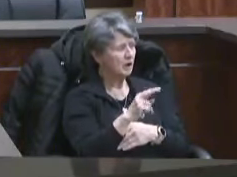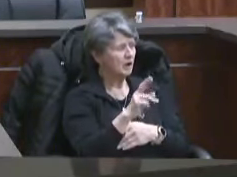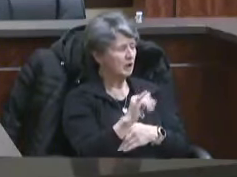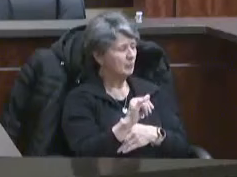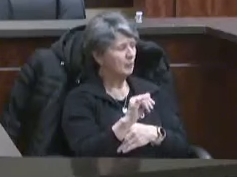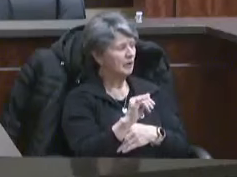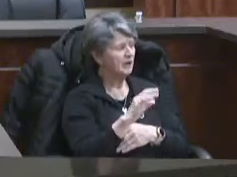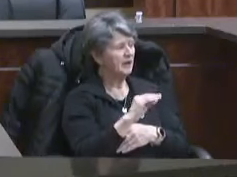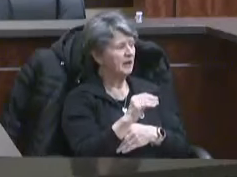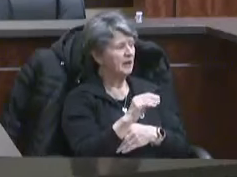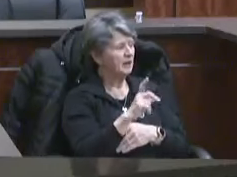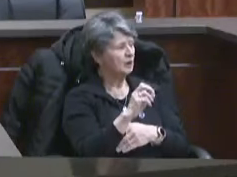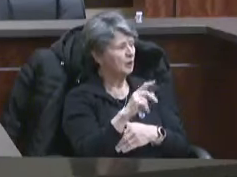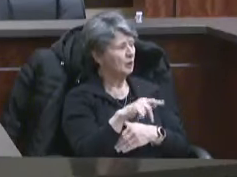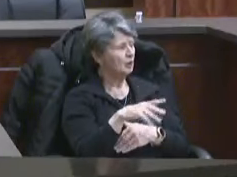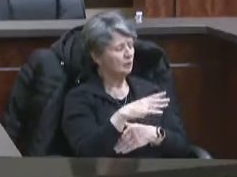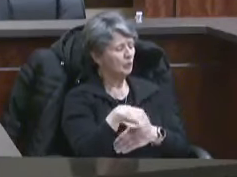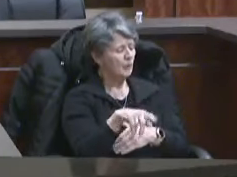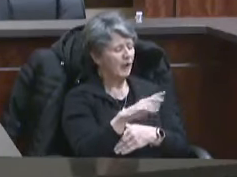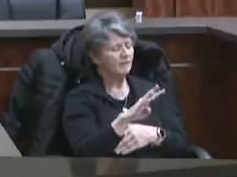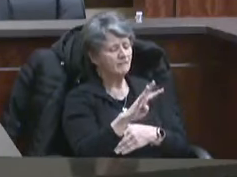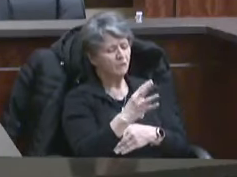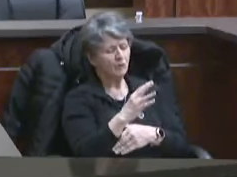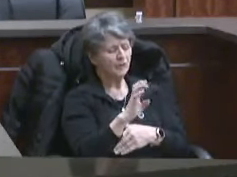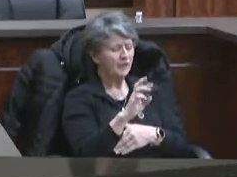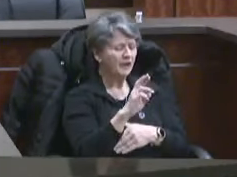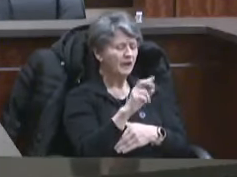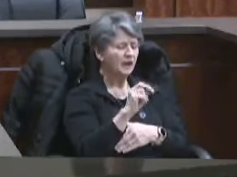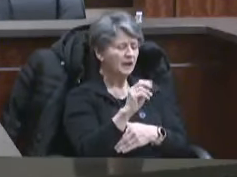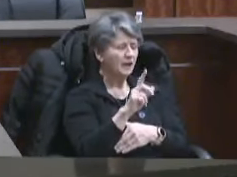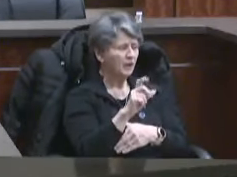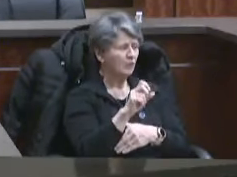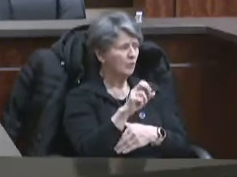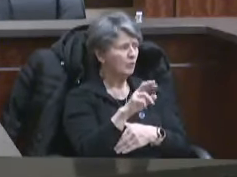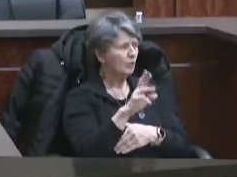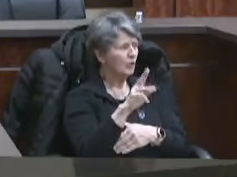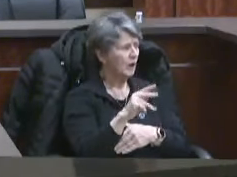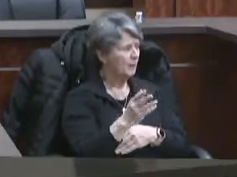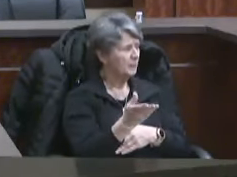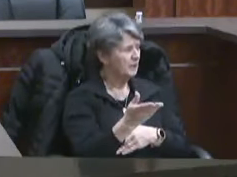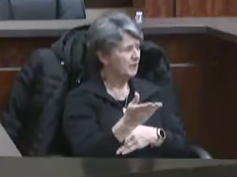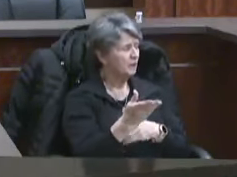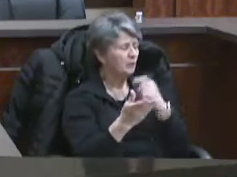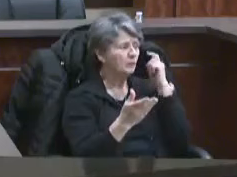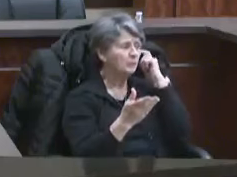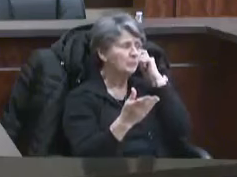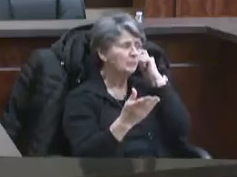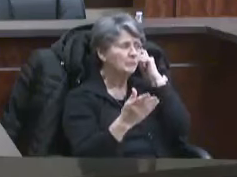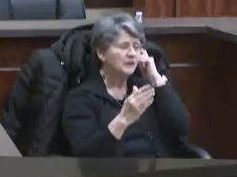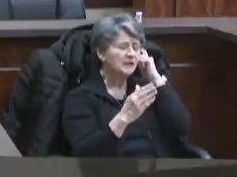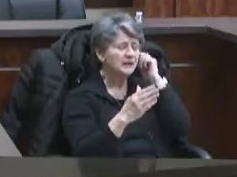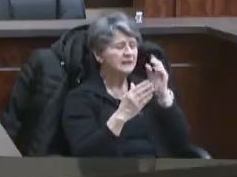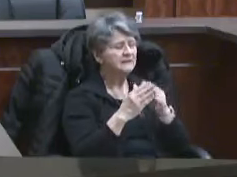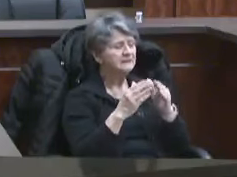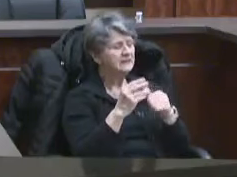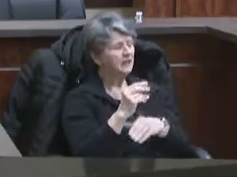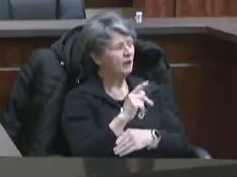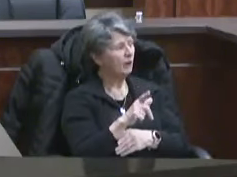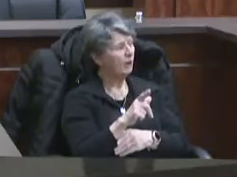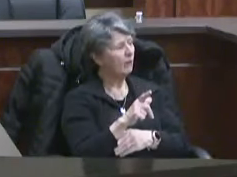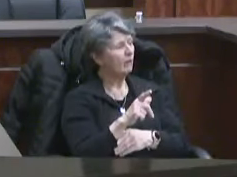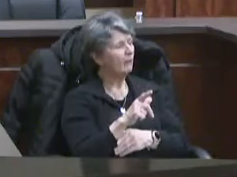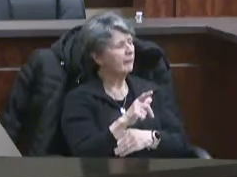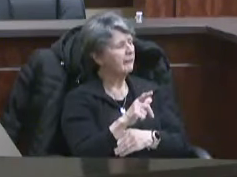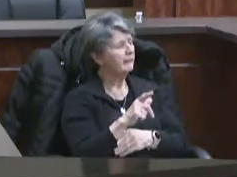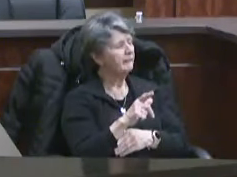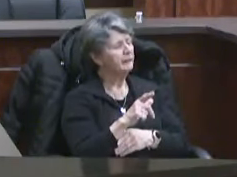loop around like 4th and Carroll Avenue, or we walk up here by City Hall. We walk over by my office,